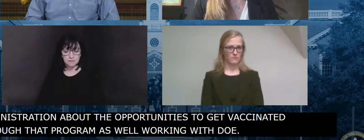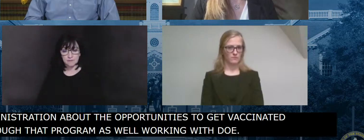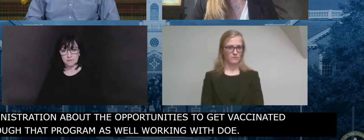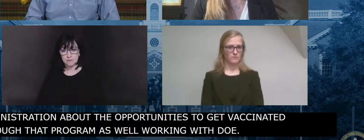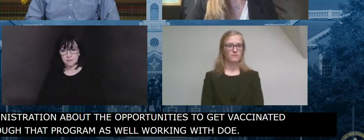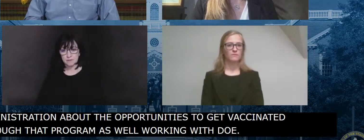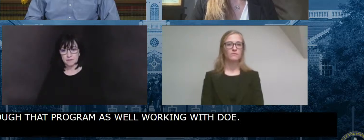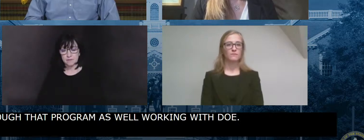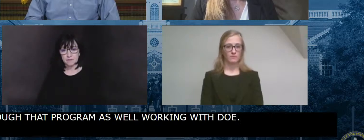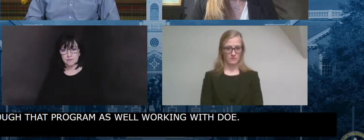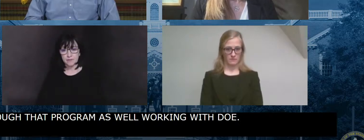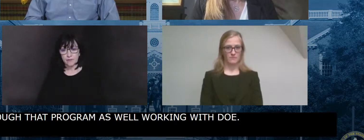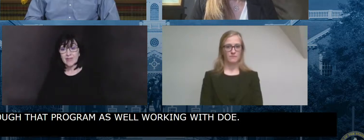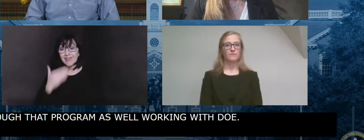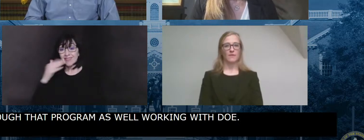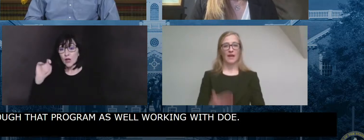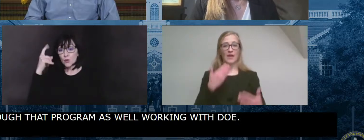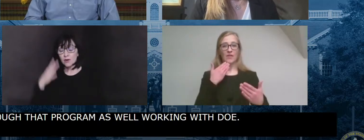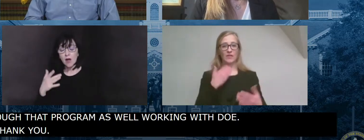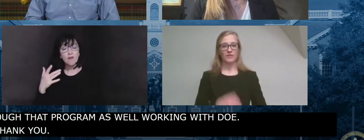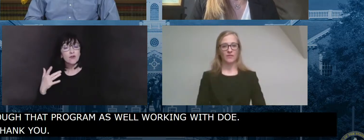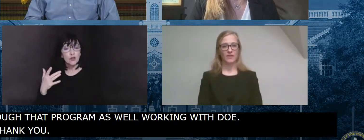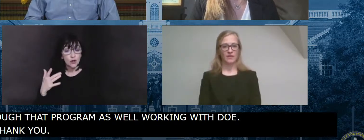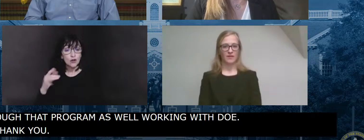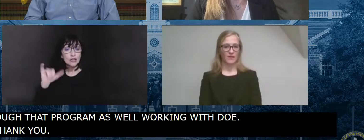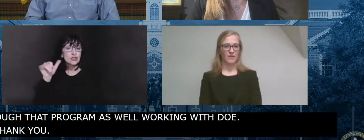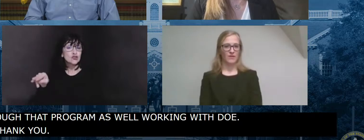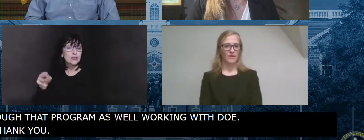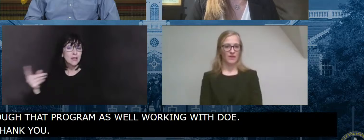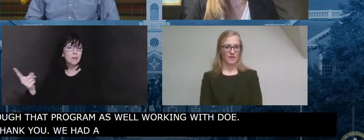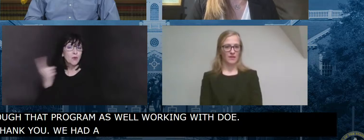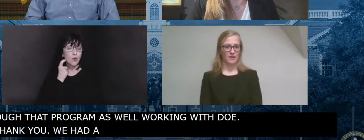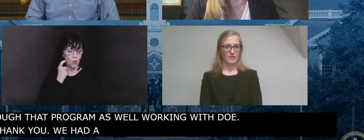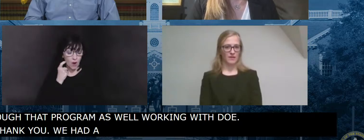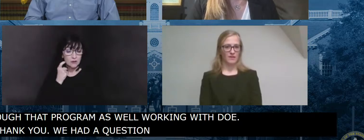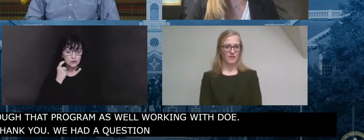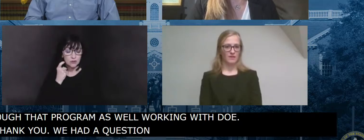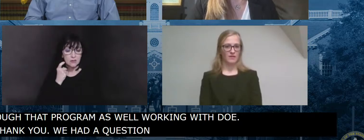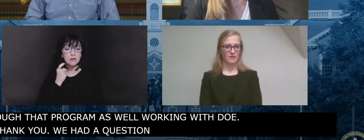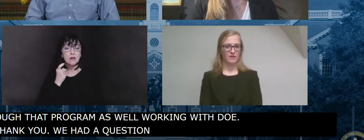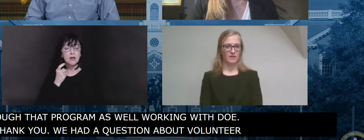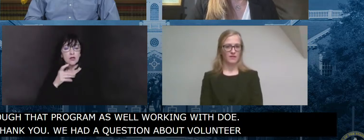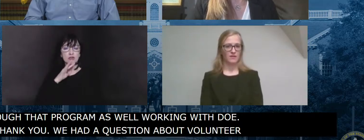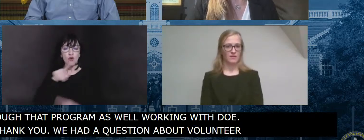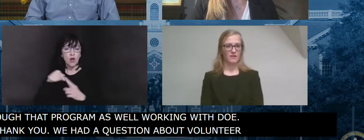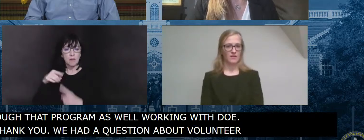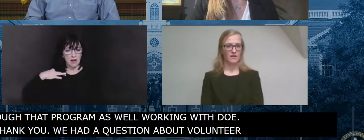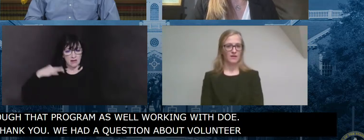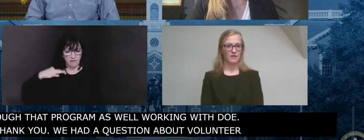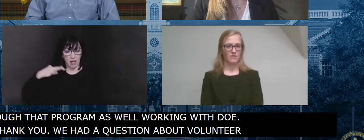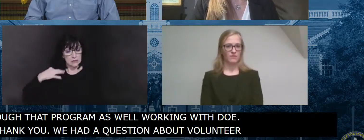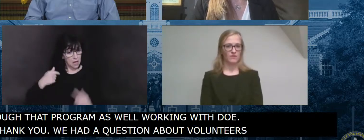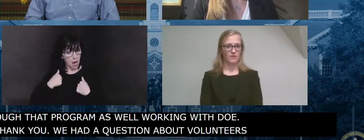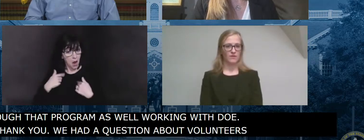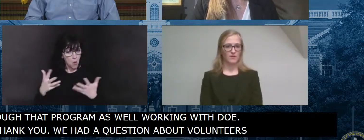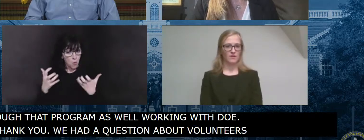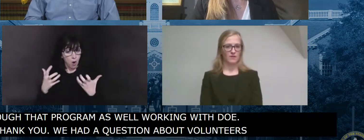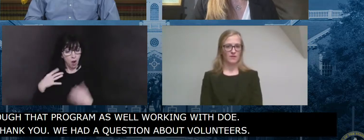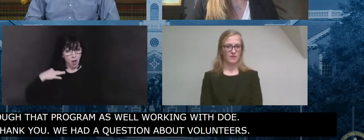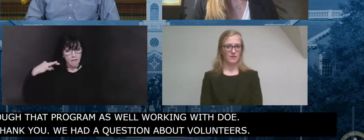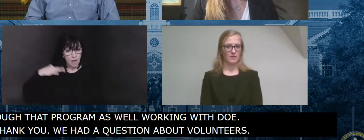Thank you, Governor. We had a question from Jim in the live stream comments about volunteers. And Jim says, I am trying to volunteer for